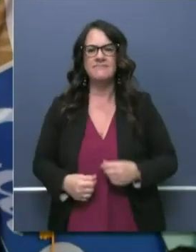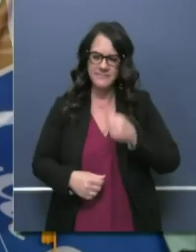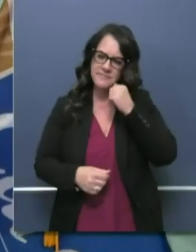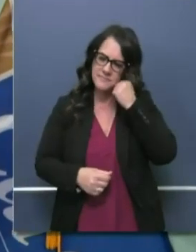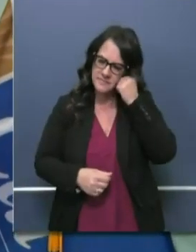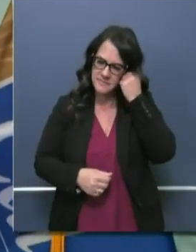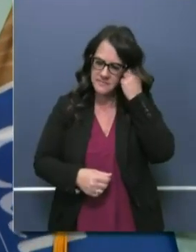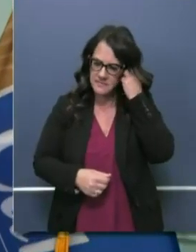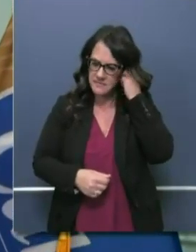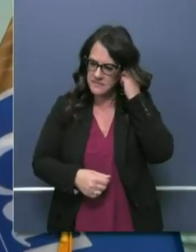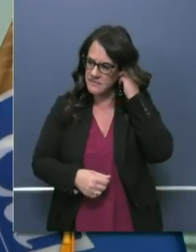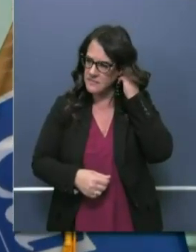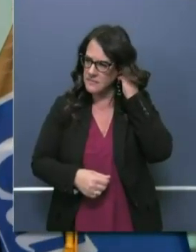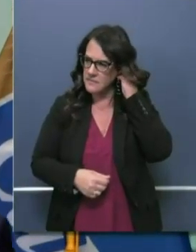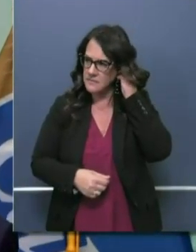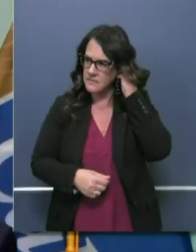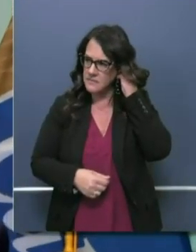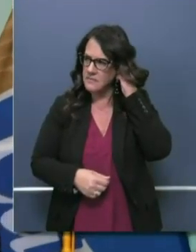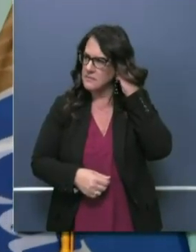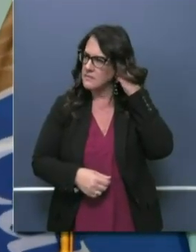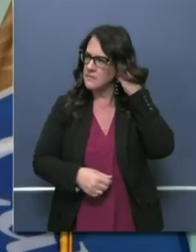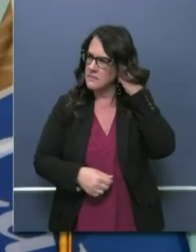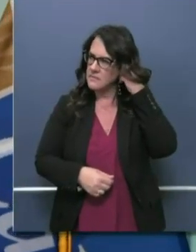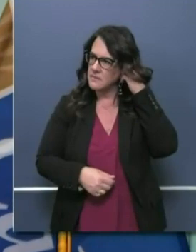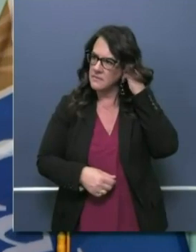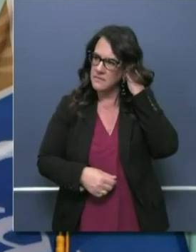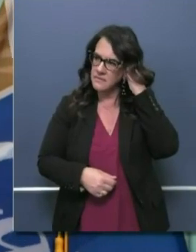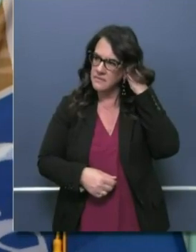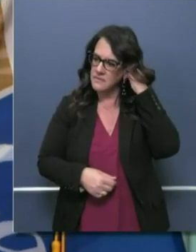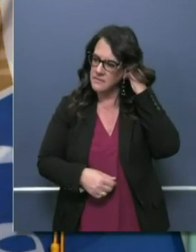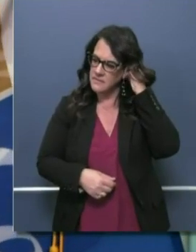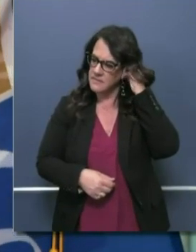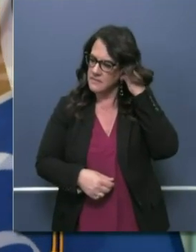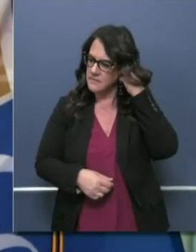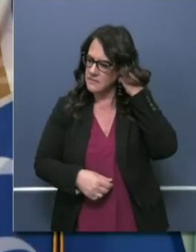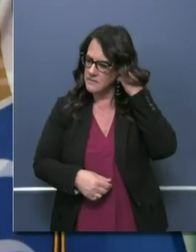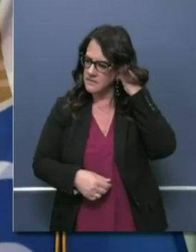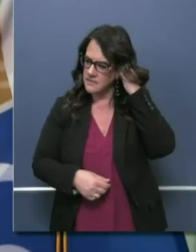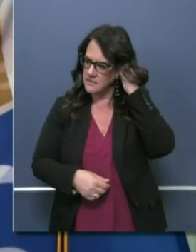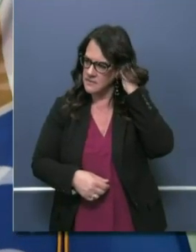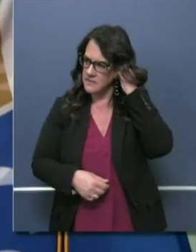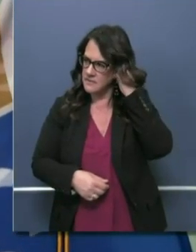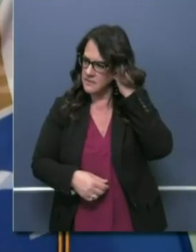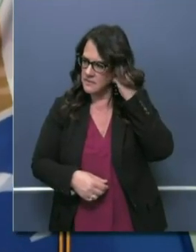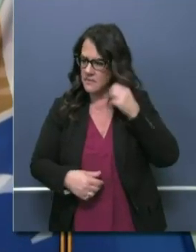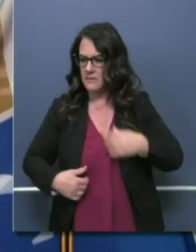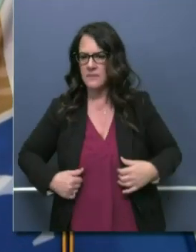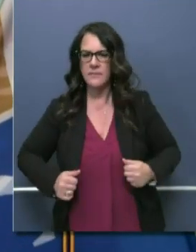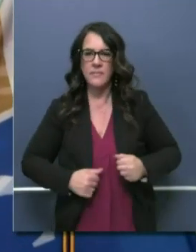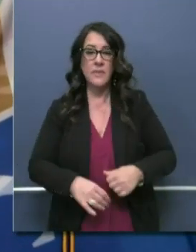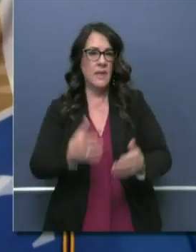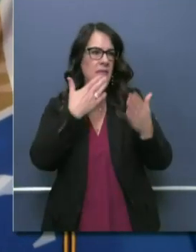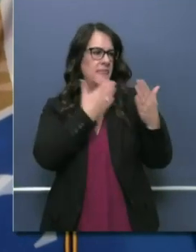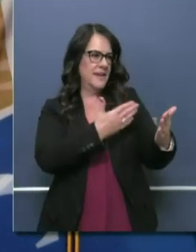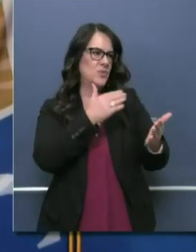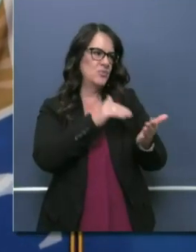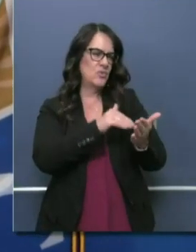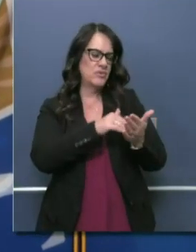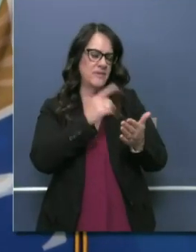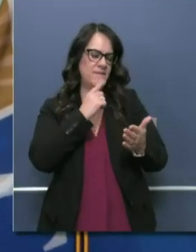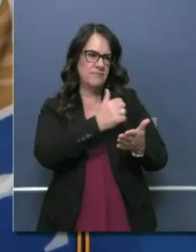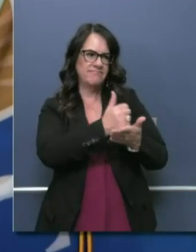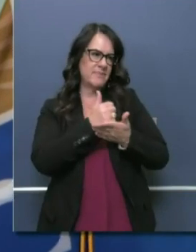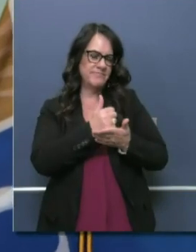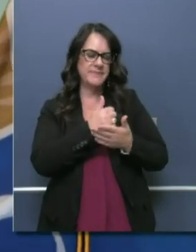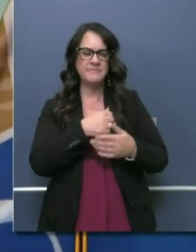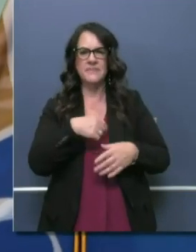Thank you, Doctor. And again, we'll be available to answer questions. As I imagine there'll be many questions. We'll also be putting out all of